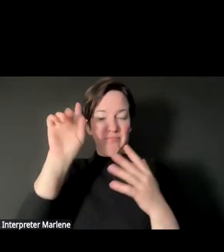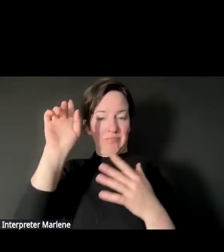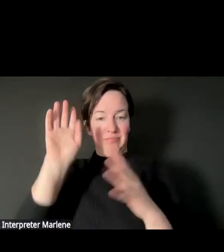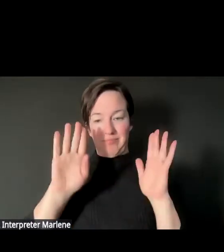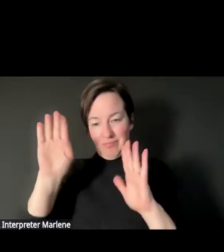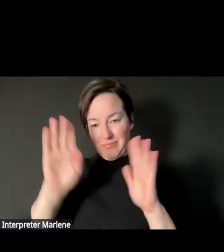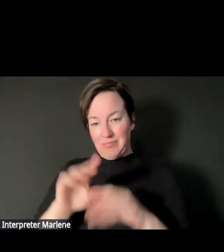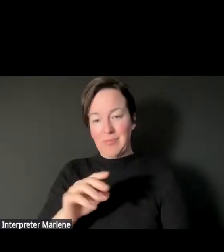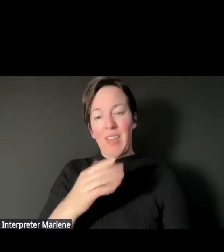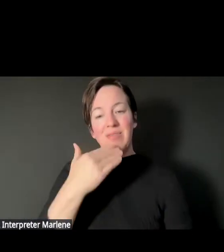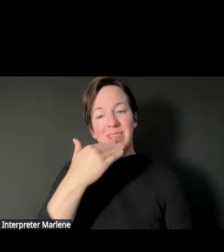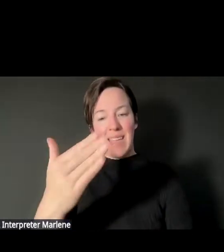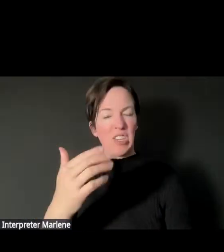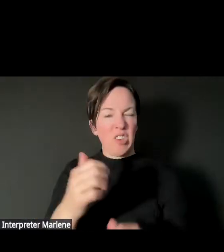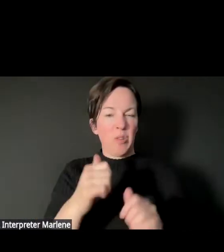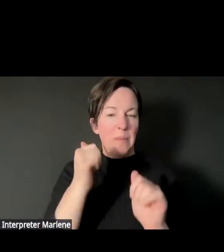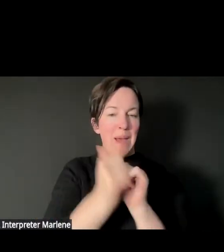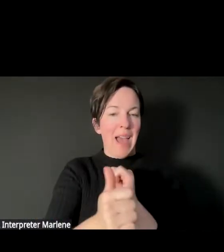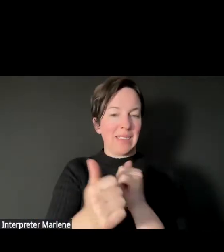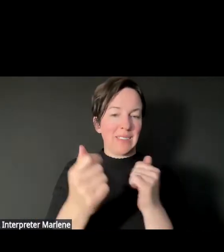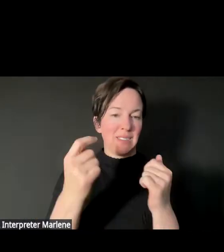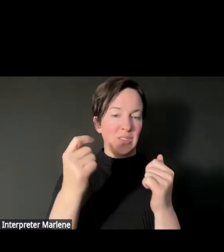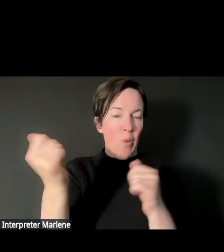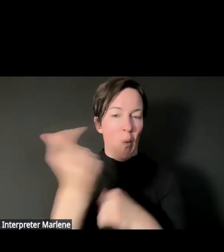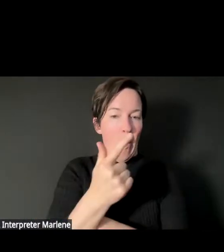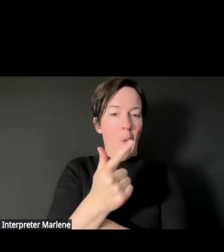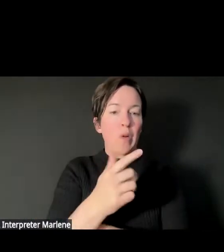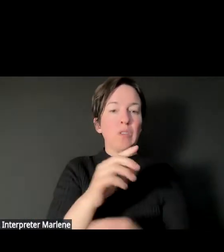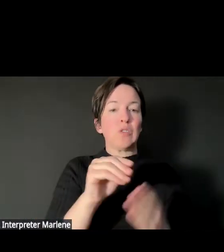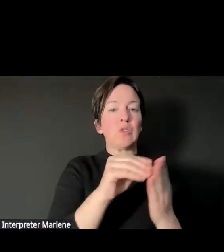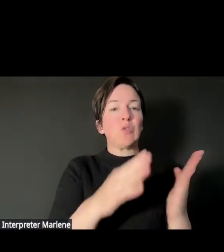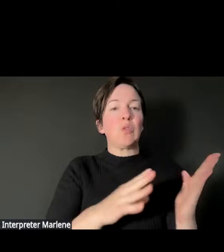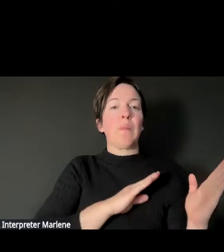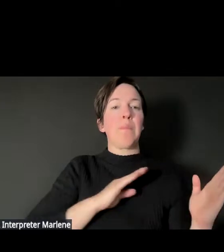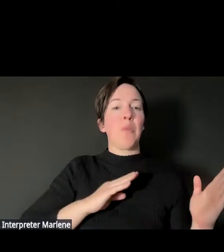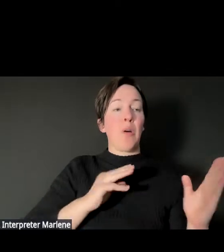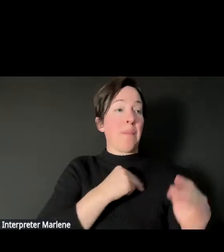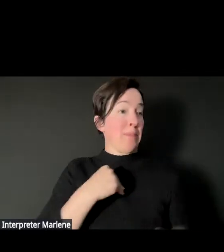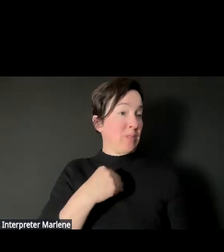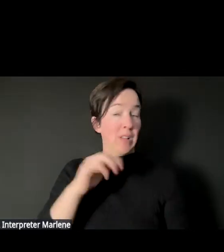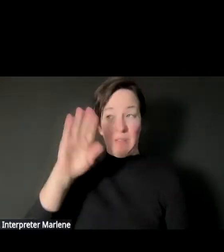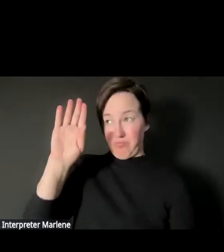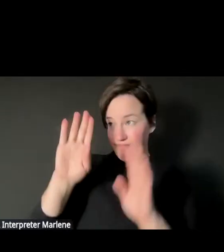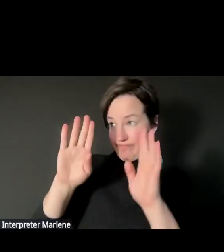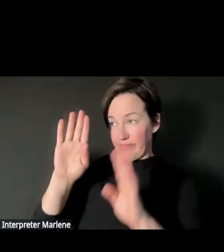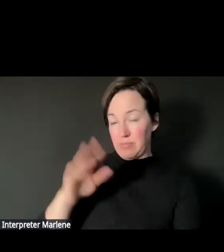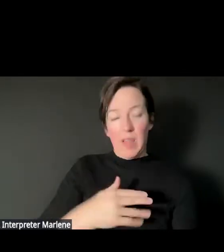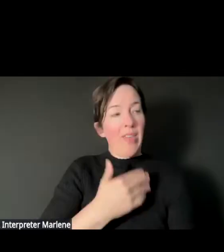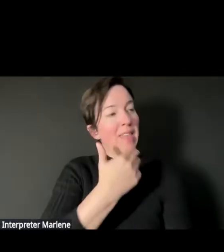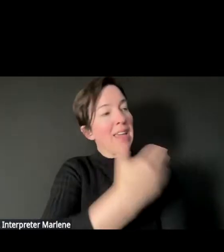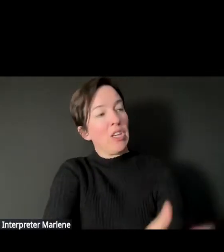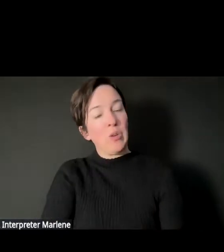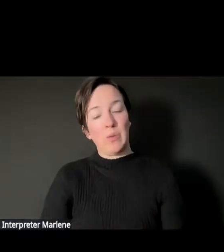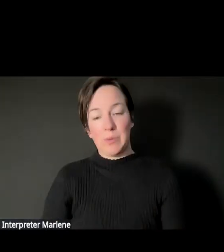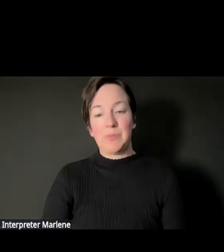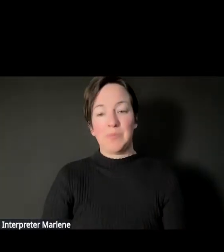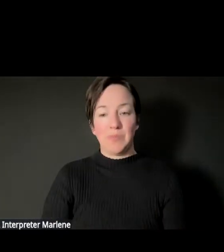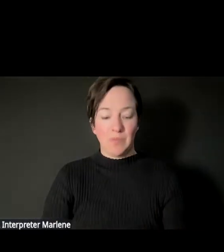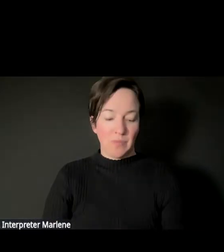you. Passes unanimously. Oh, student board members, Aye. thank you.